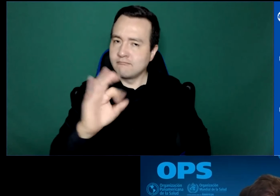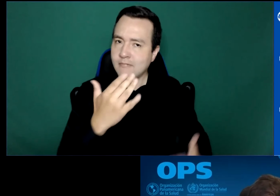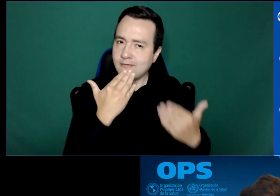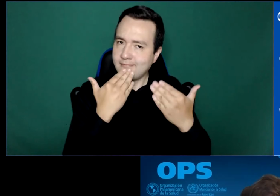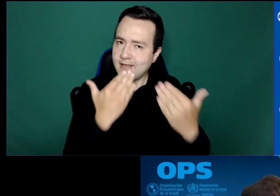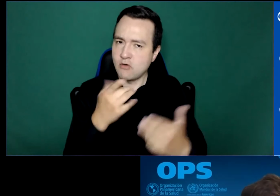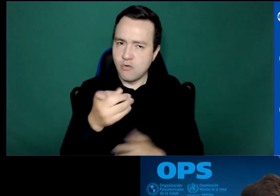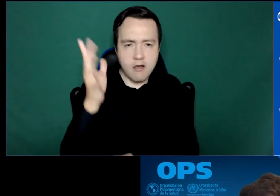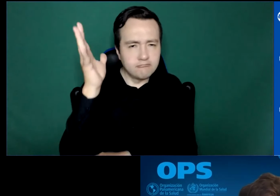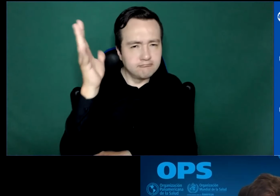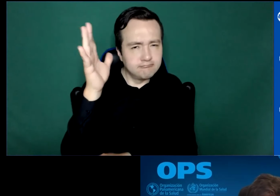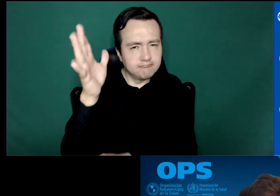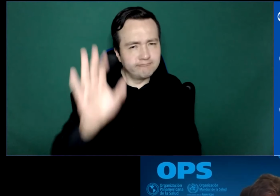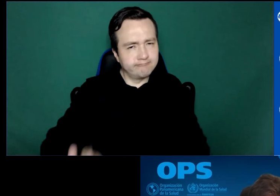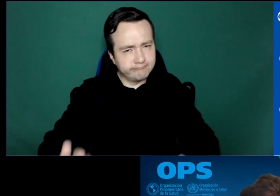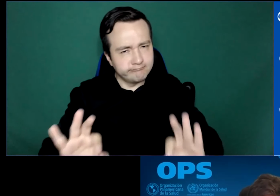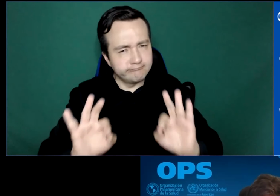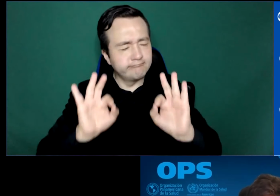very interesting to see